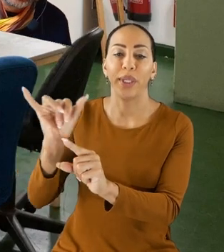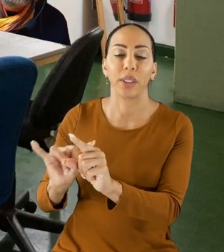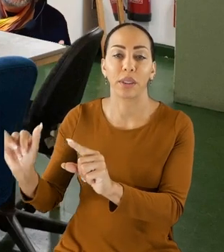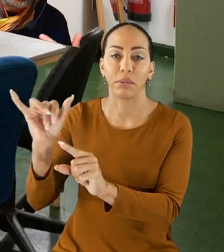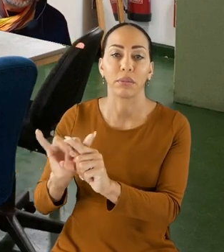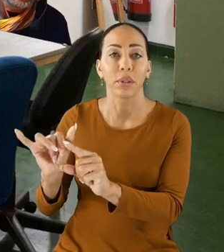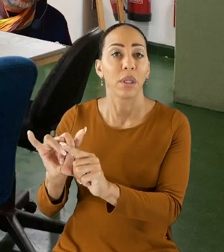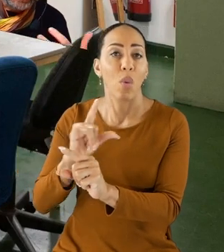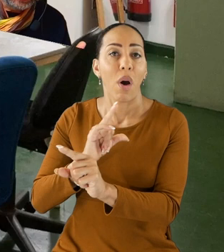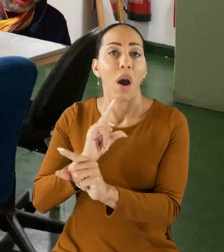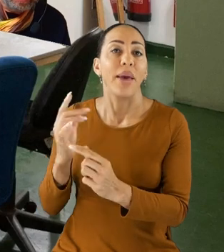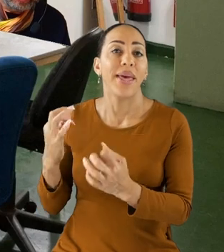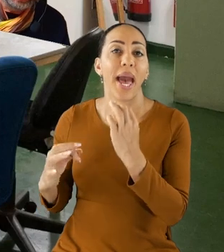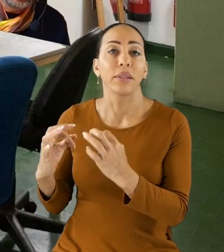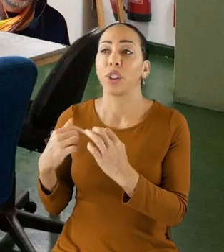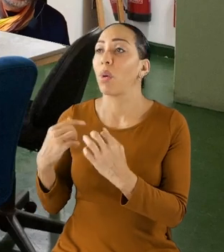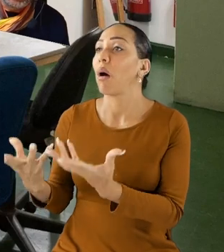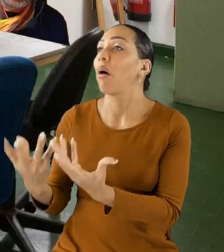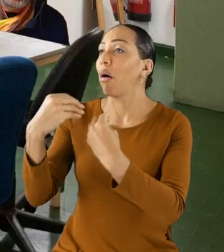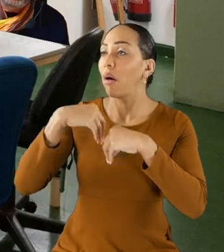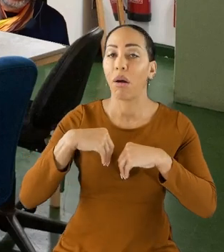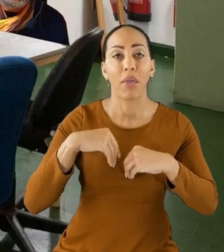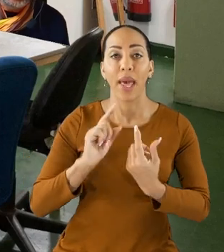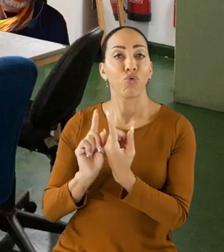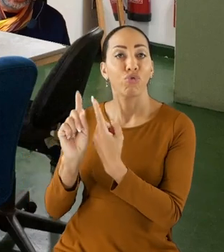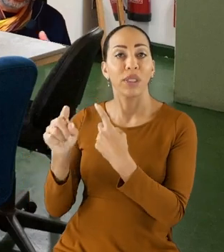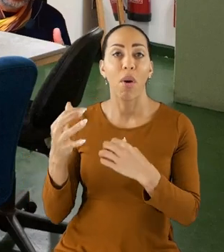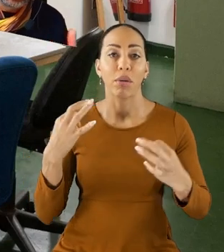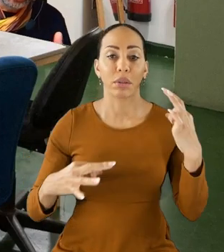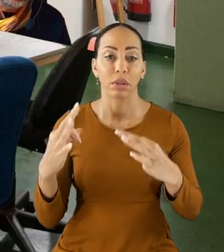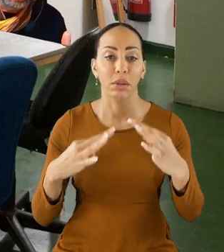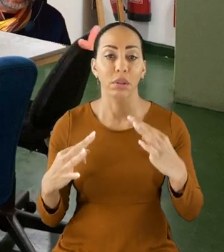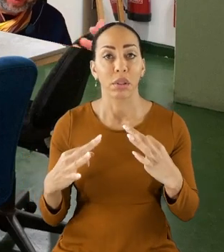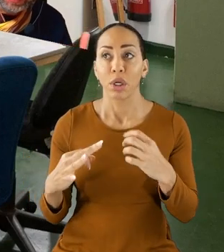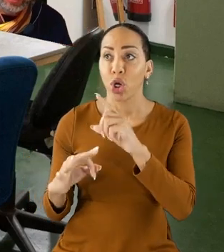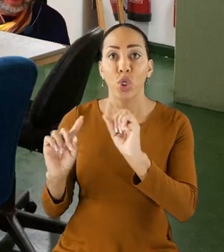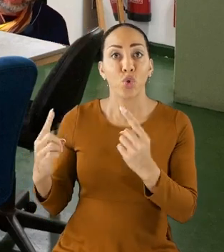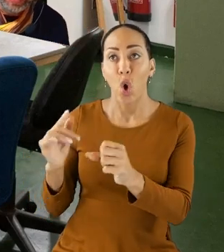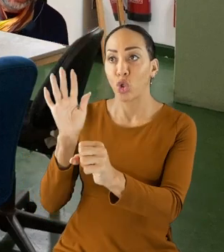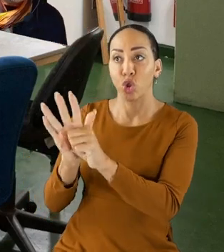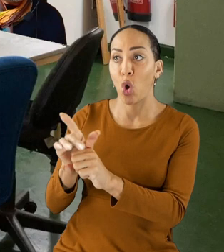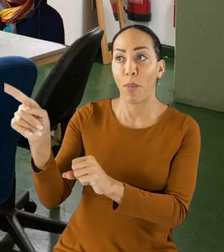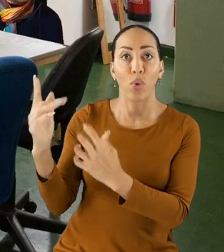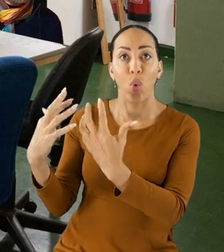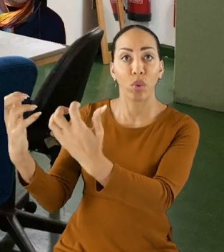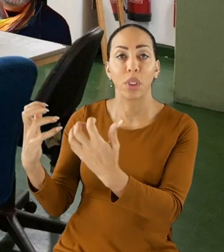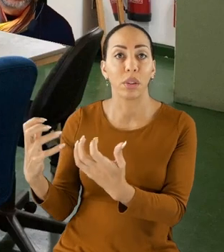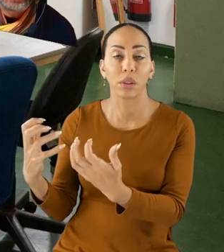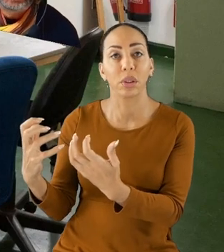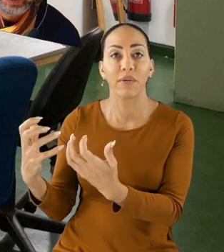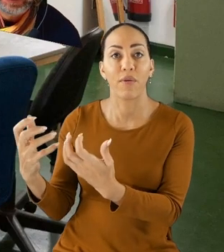with it, respond to it in a way that is appropriate. But you can't, you can't stop people writing what they want to write. Sorry, Steve, go